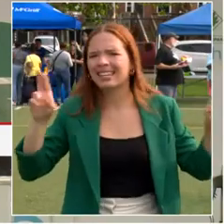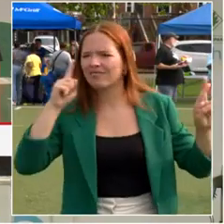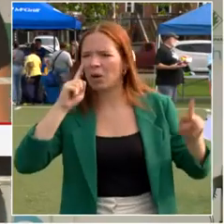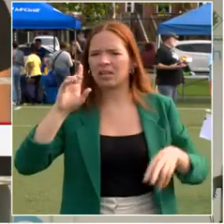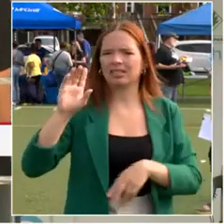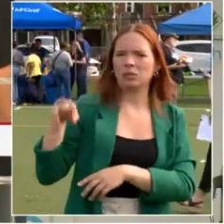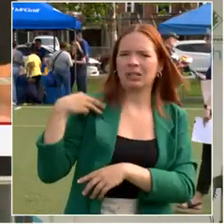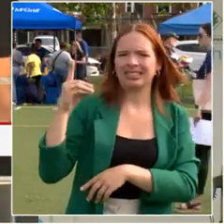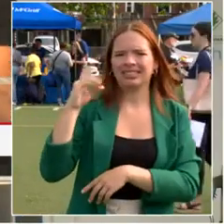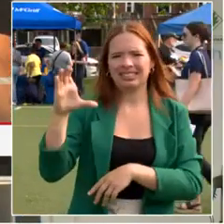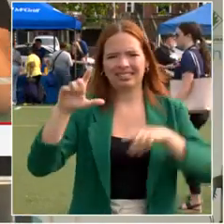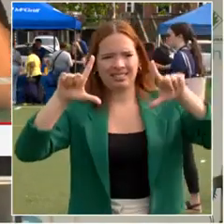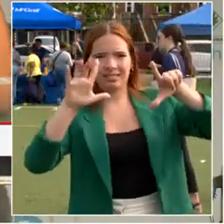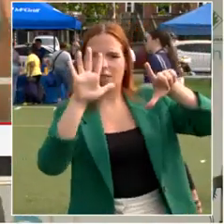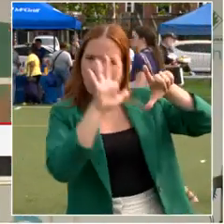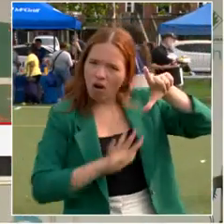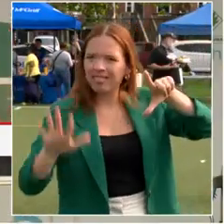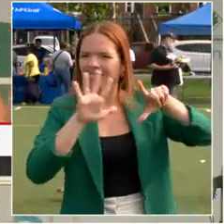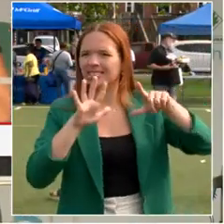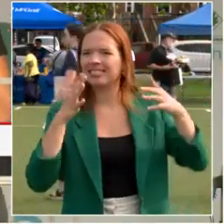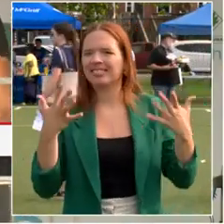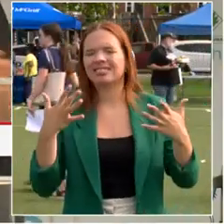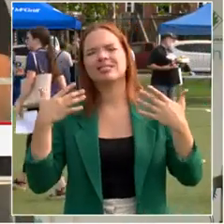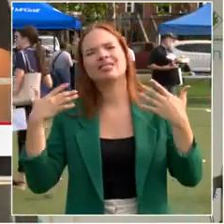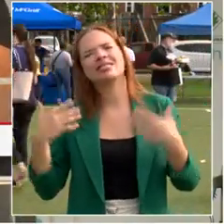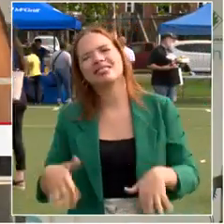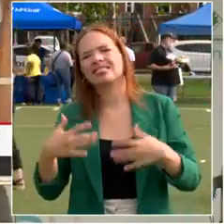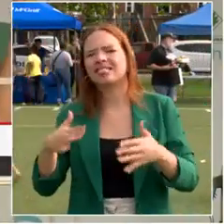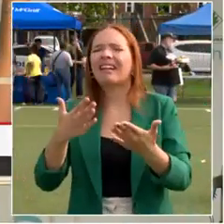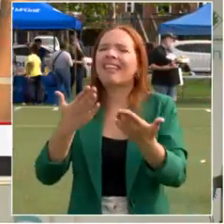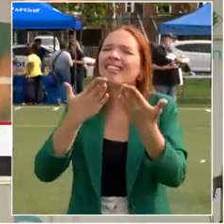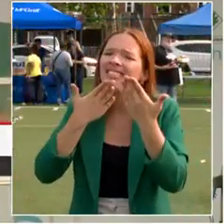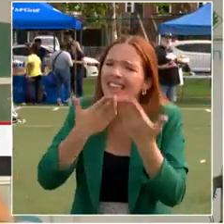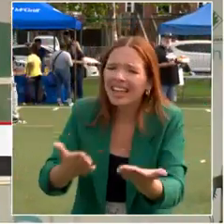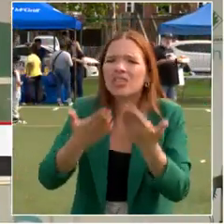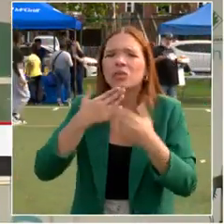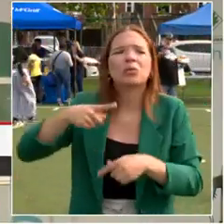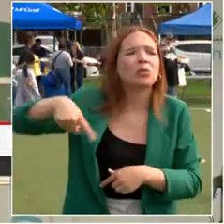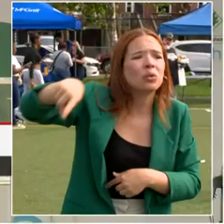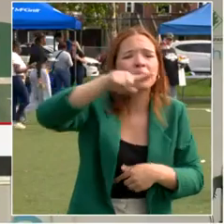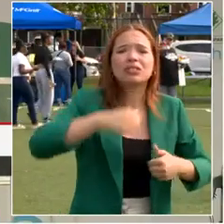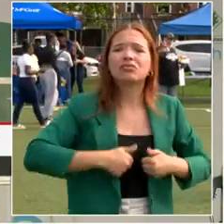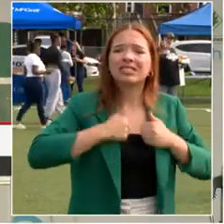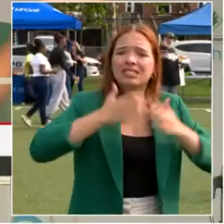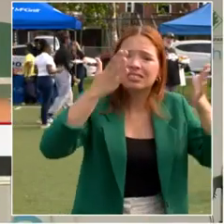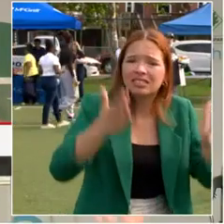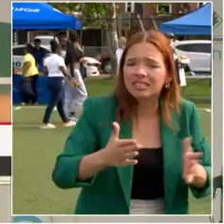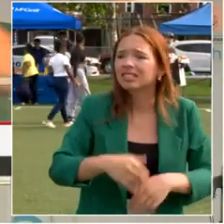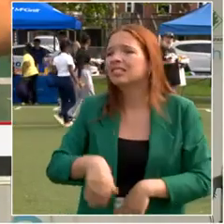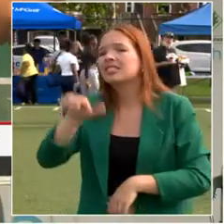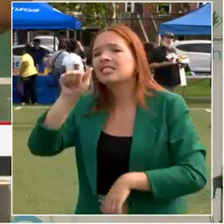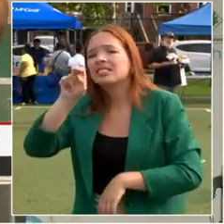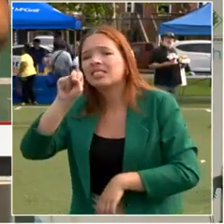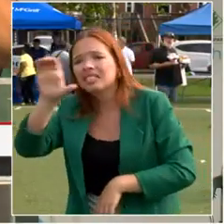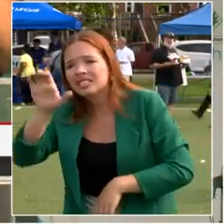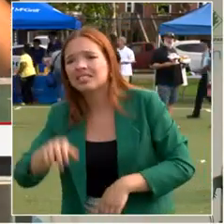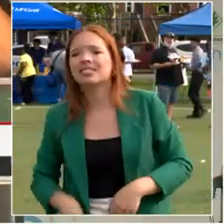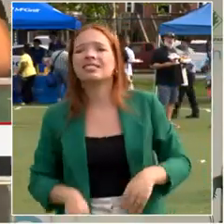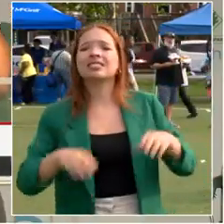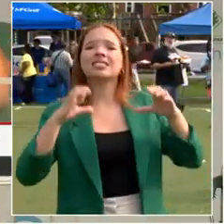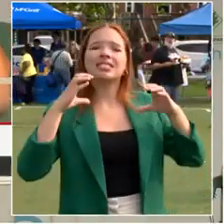So thank you to all our district residents, ANCs, citizens advisory councils, community partners,